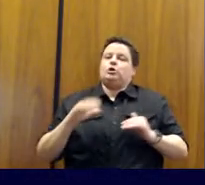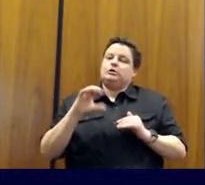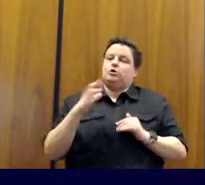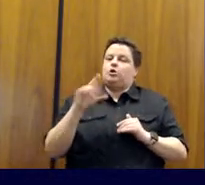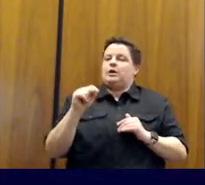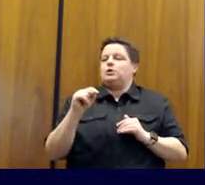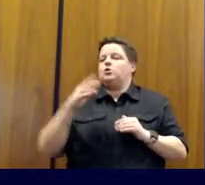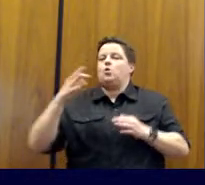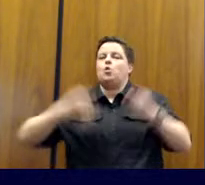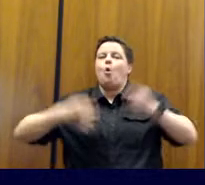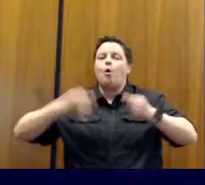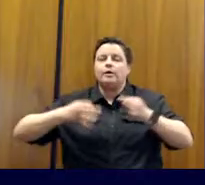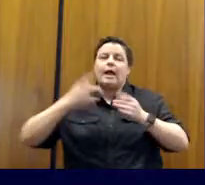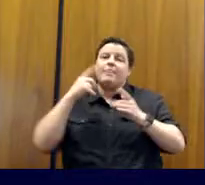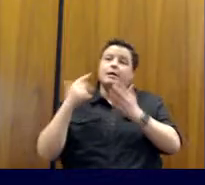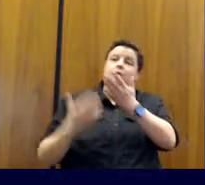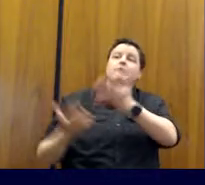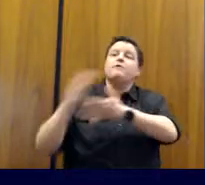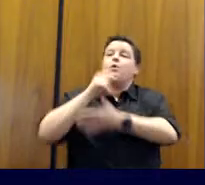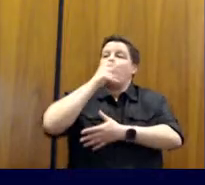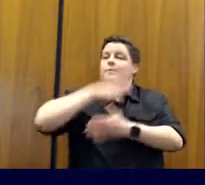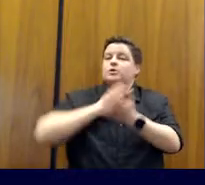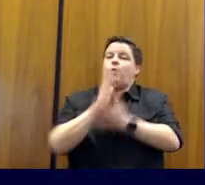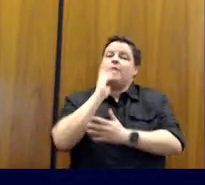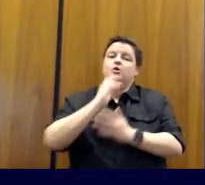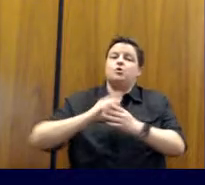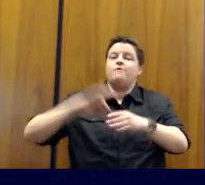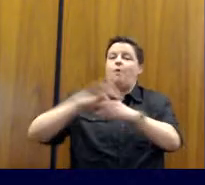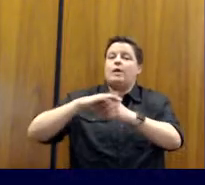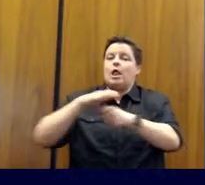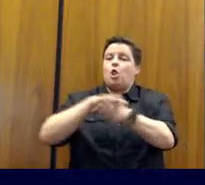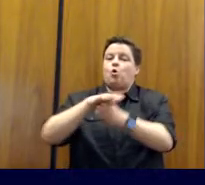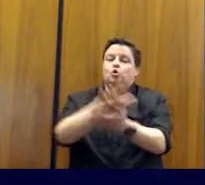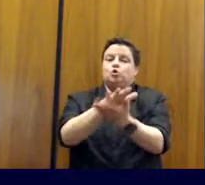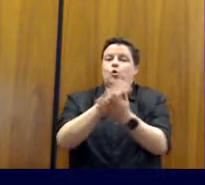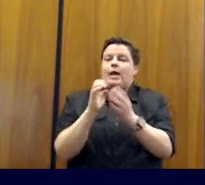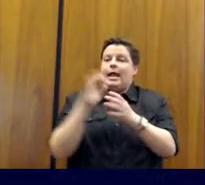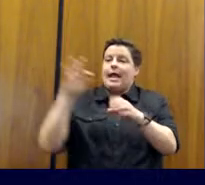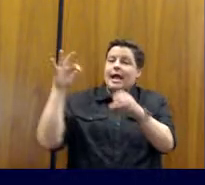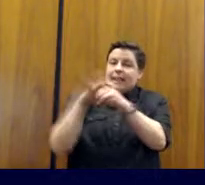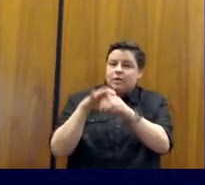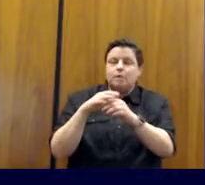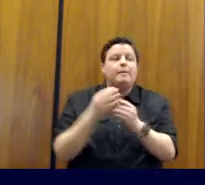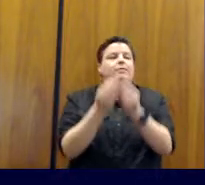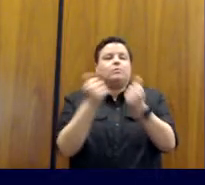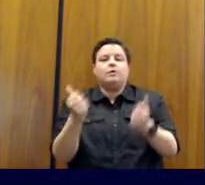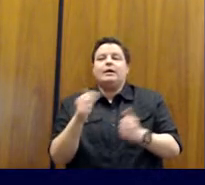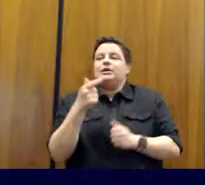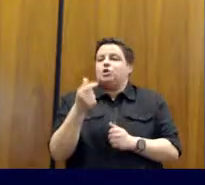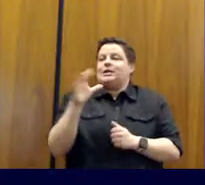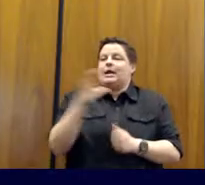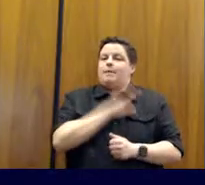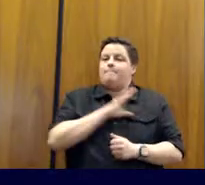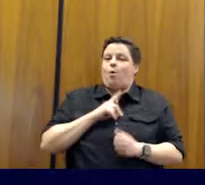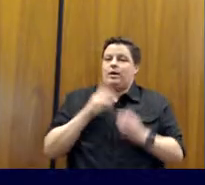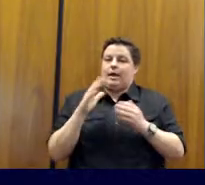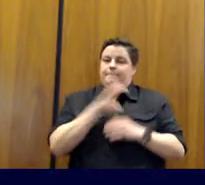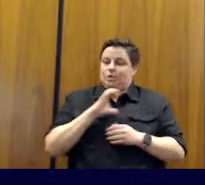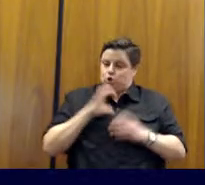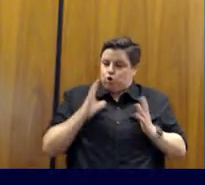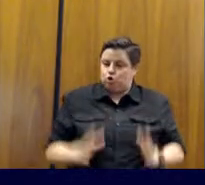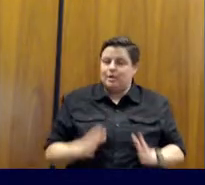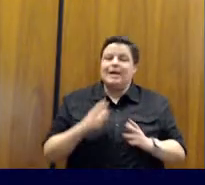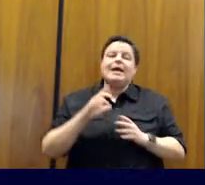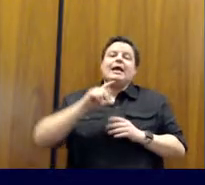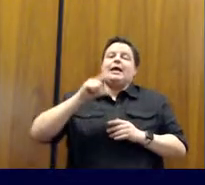Court to secure women's right to vote in local school elections. Now therefore be it resolved that the Genesee County Board of Commissioners and the Genesee